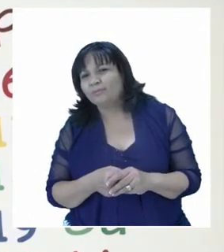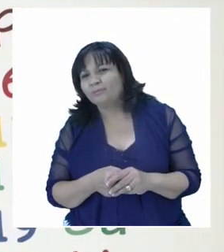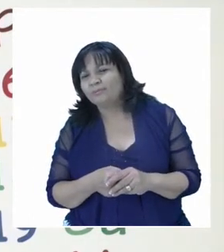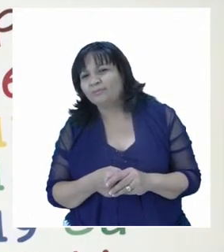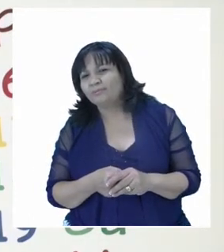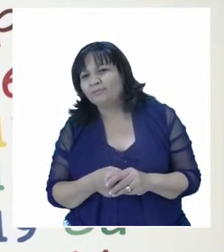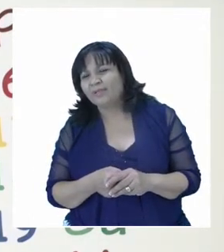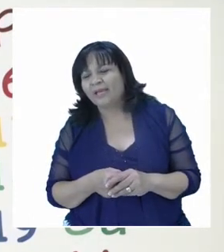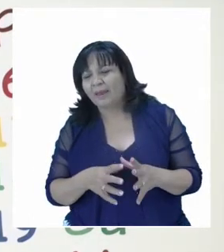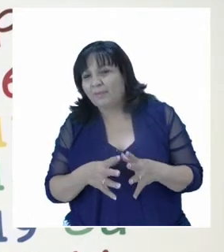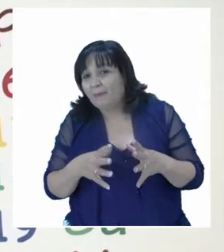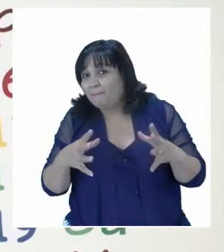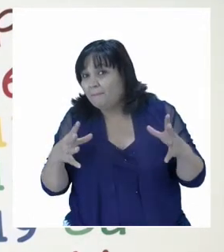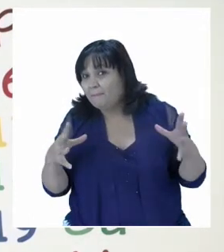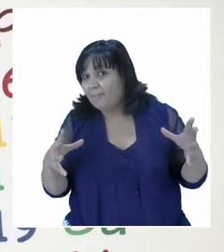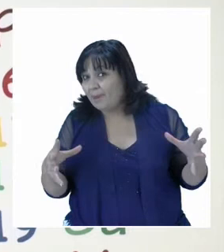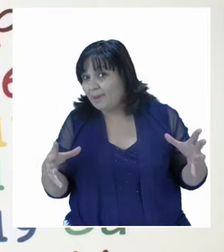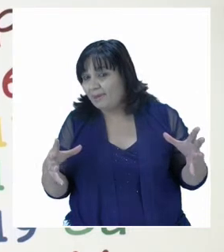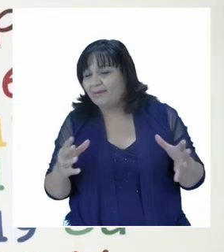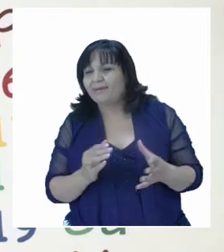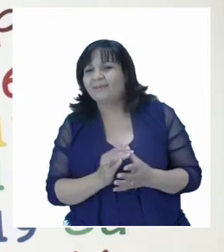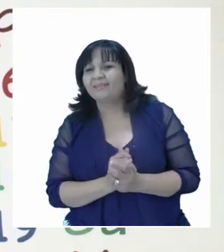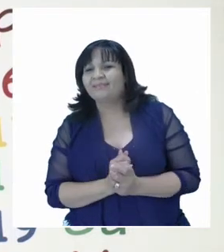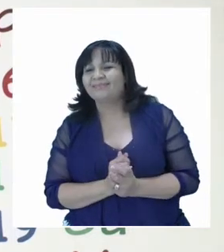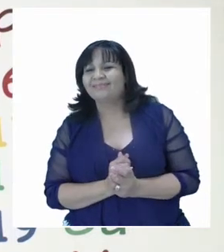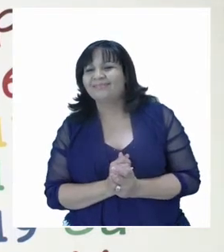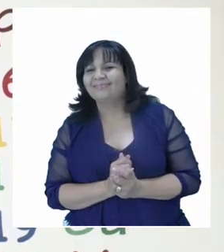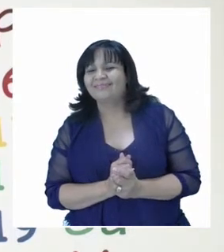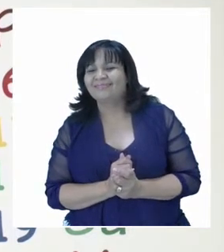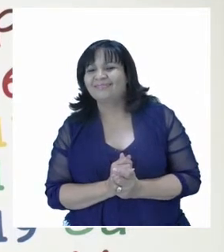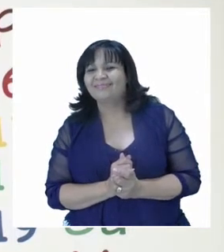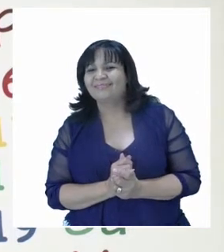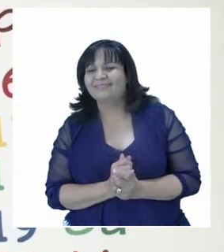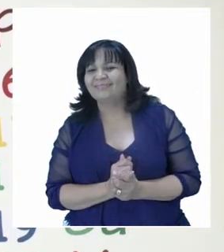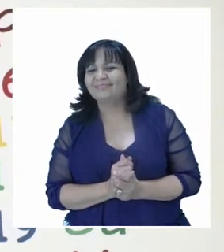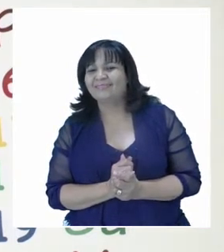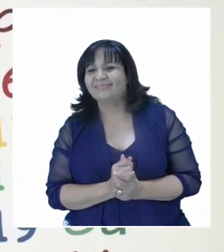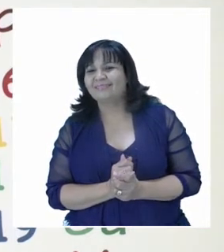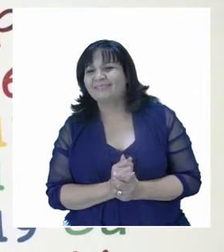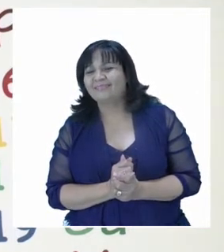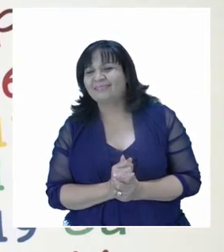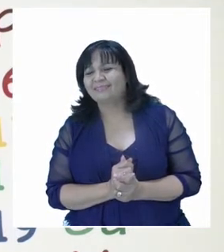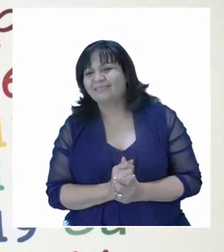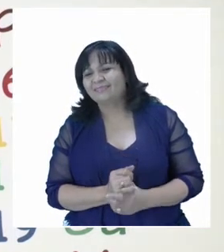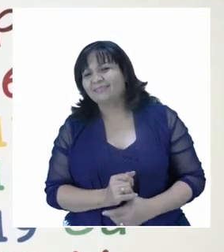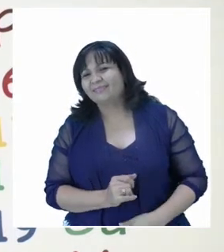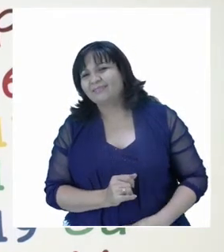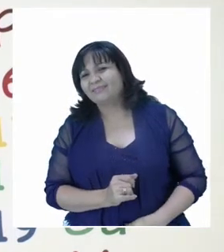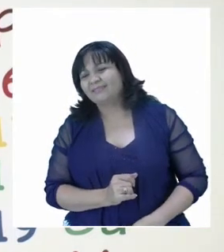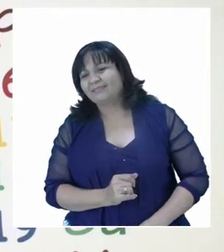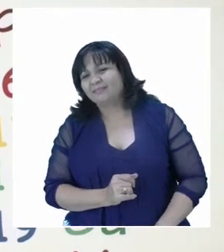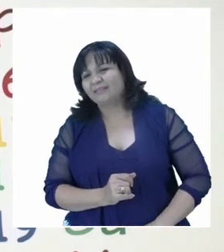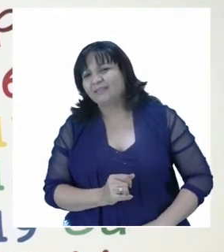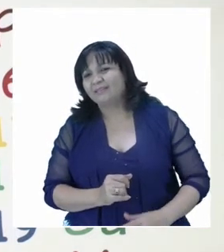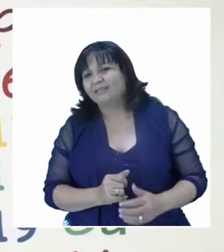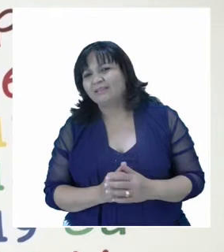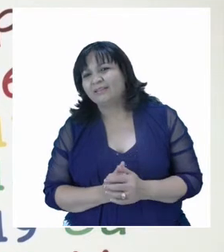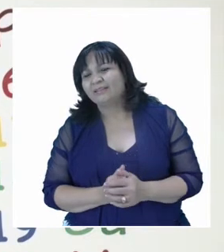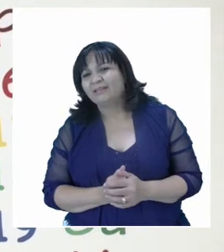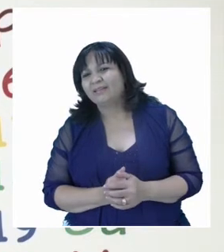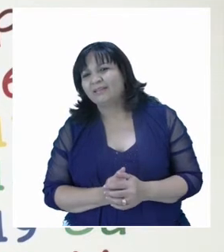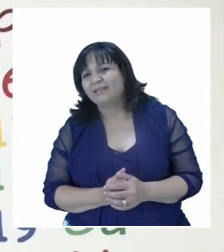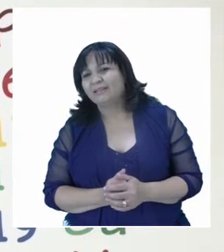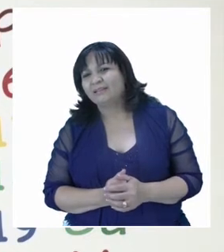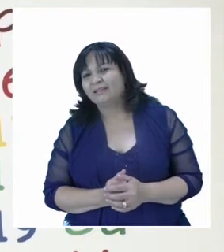a big napkin. Yay! And we use napkins to wipe